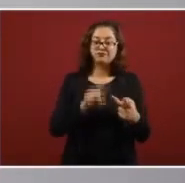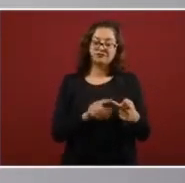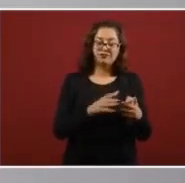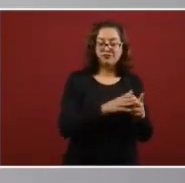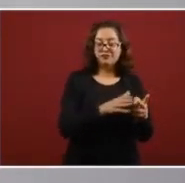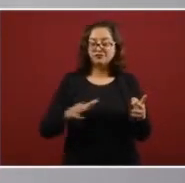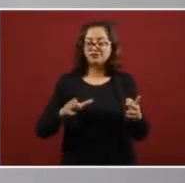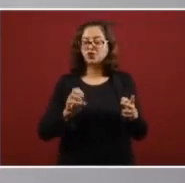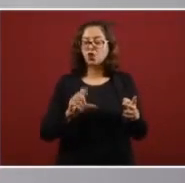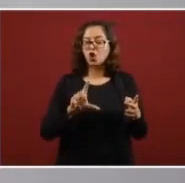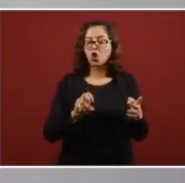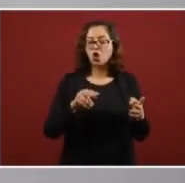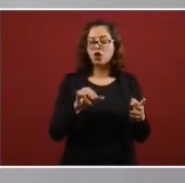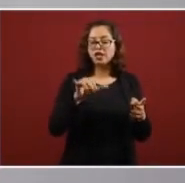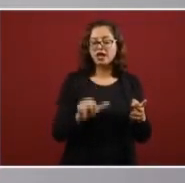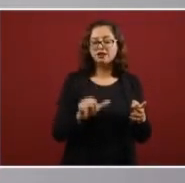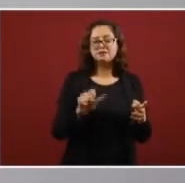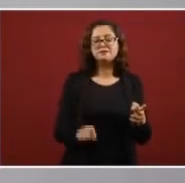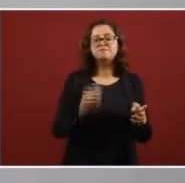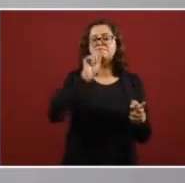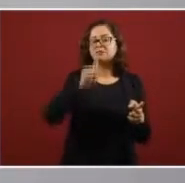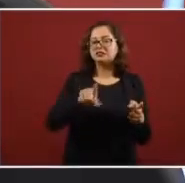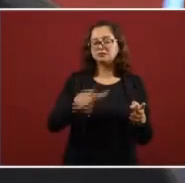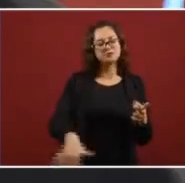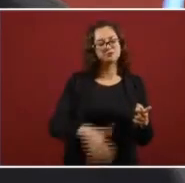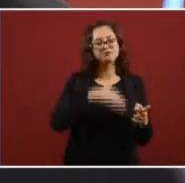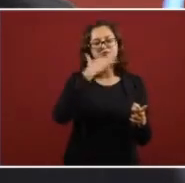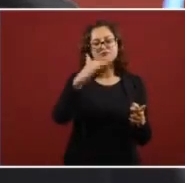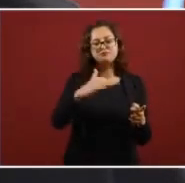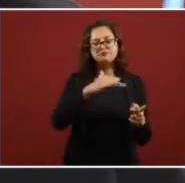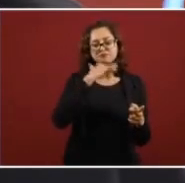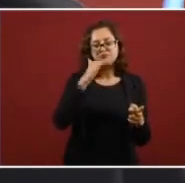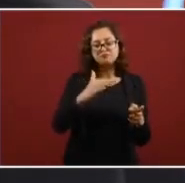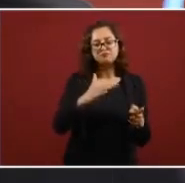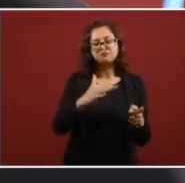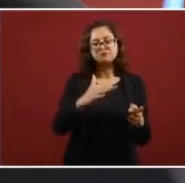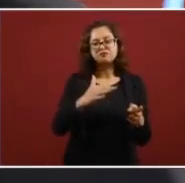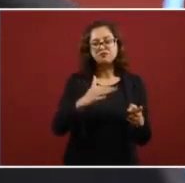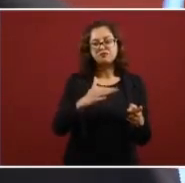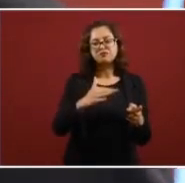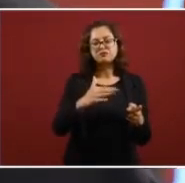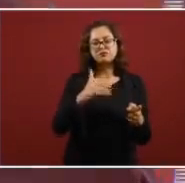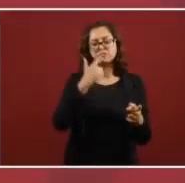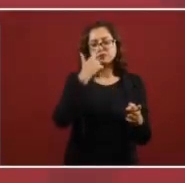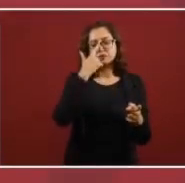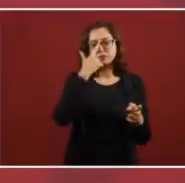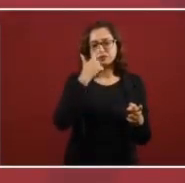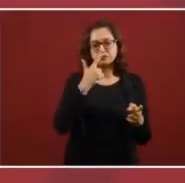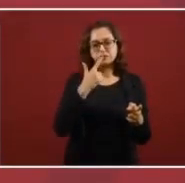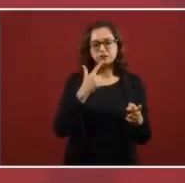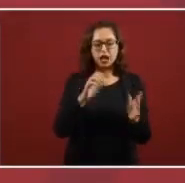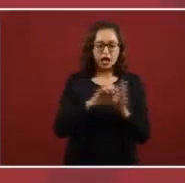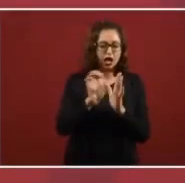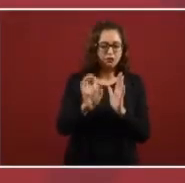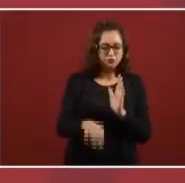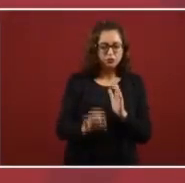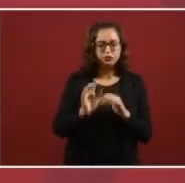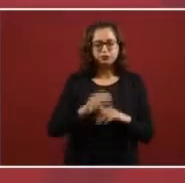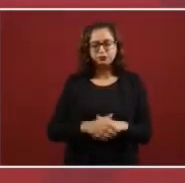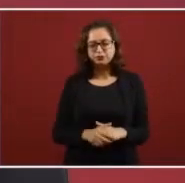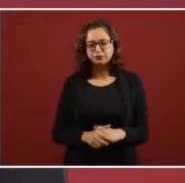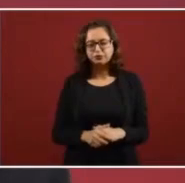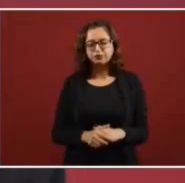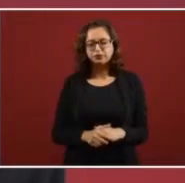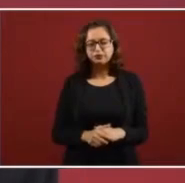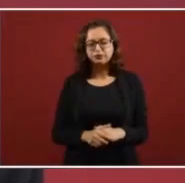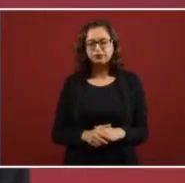in the colonial, la corrupción. Same thing with corruption. Y pongo algunos datos. And I can give you, and